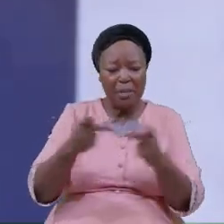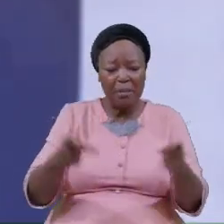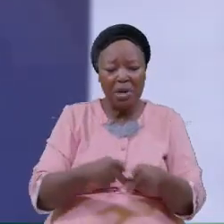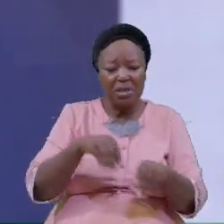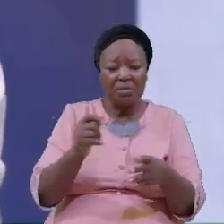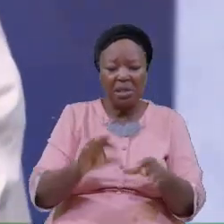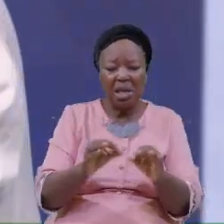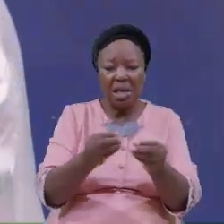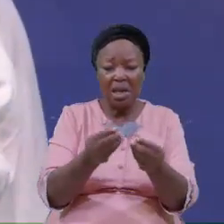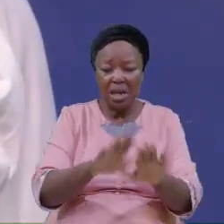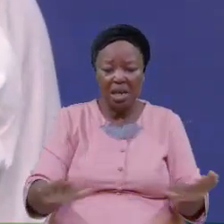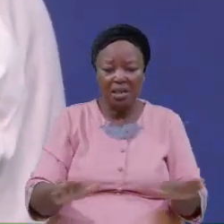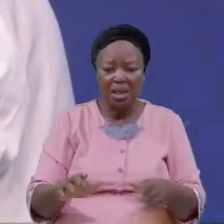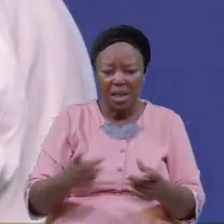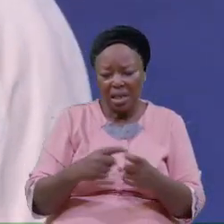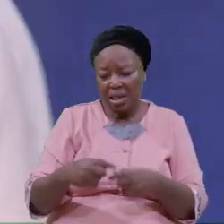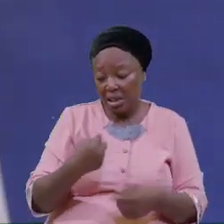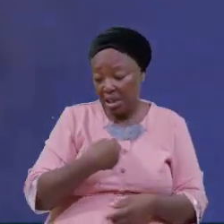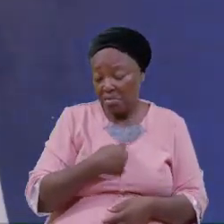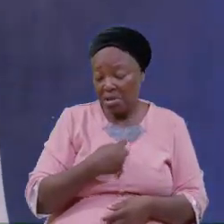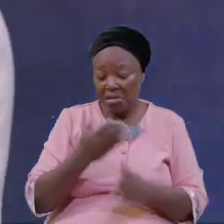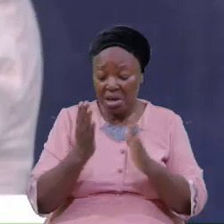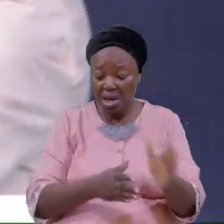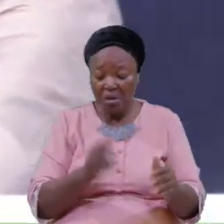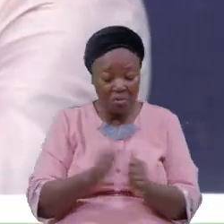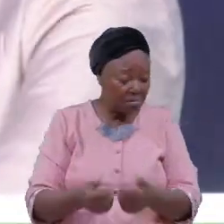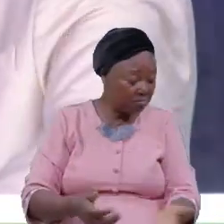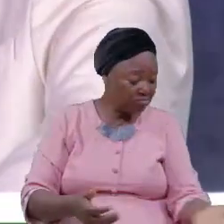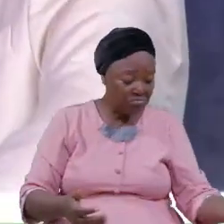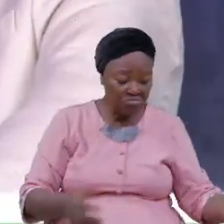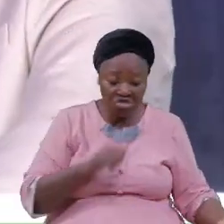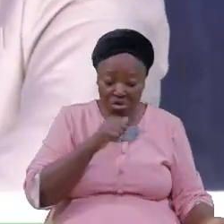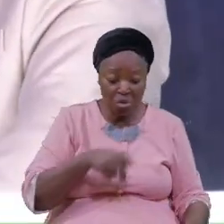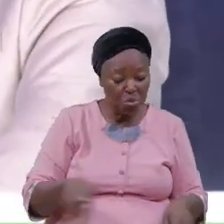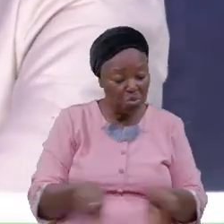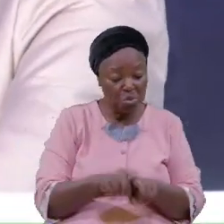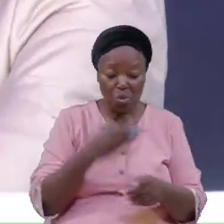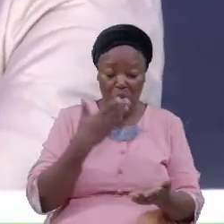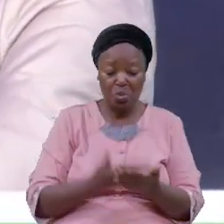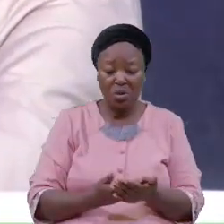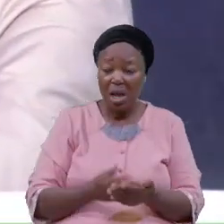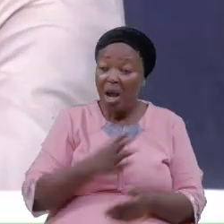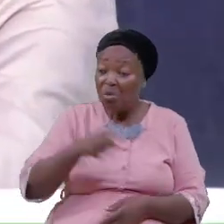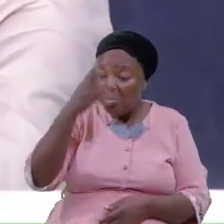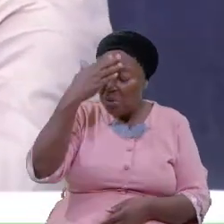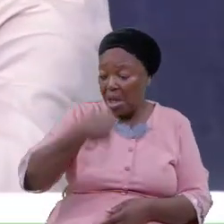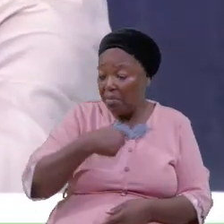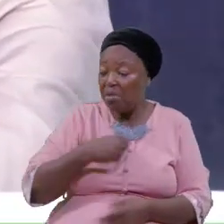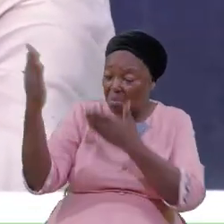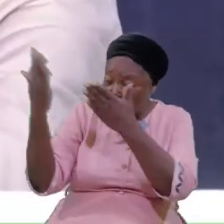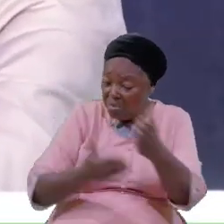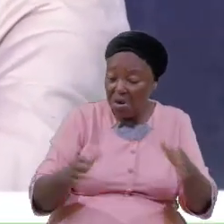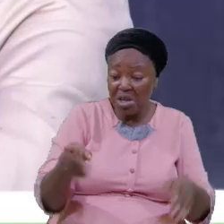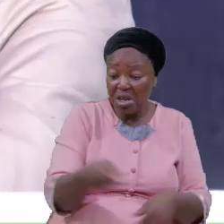And now I'm left with the rest. And you know, I brought him. The promise was given to